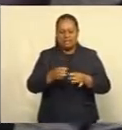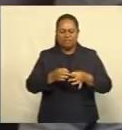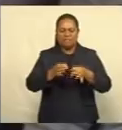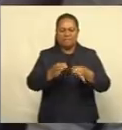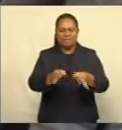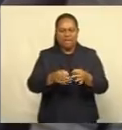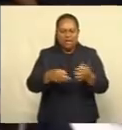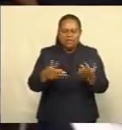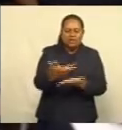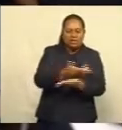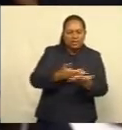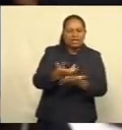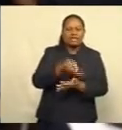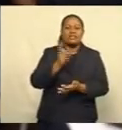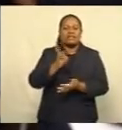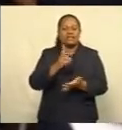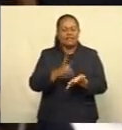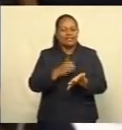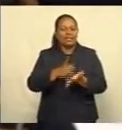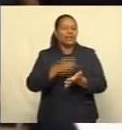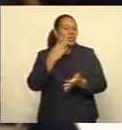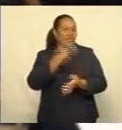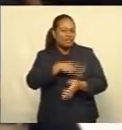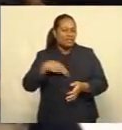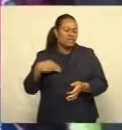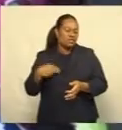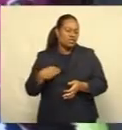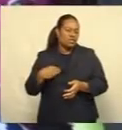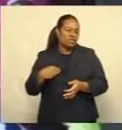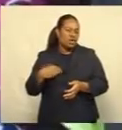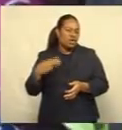potential date once the Ministry of Health gives the green light.